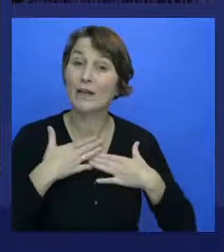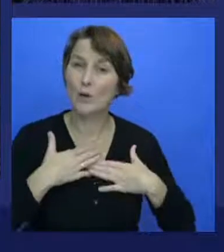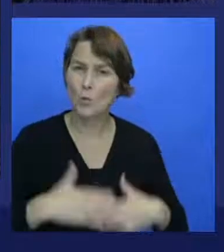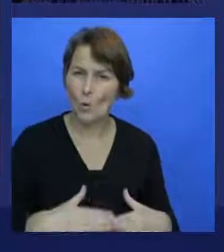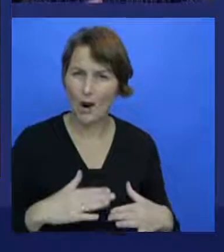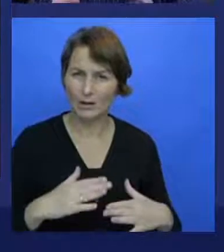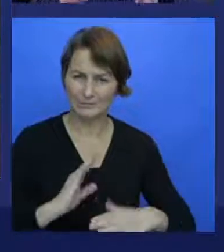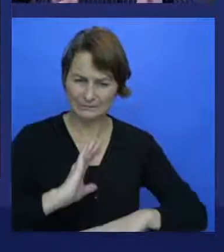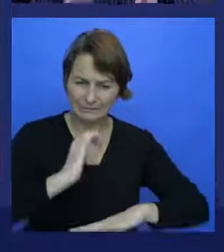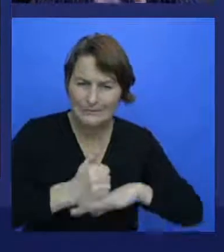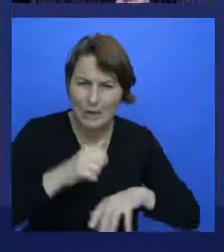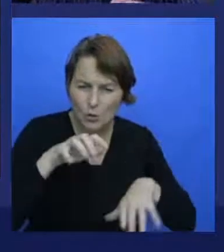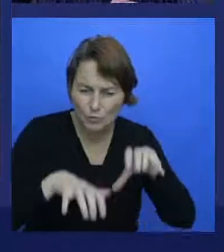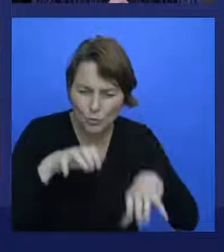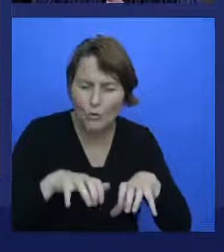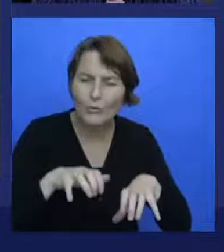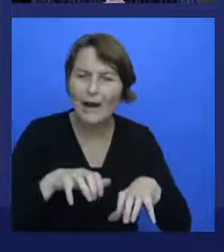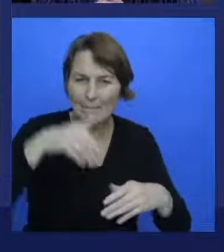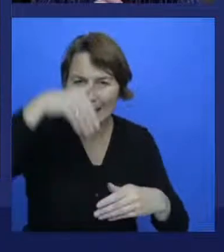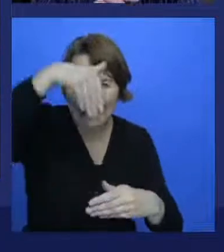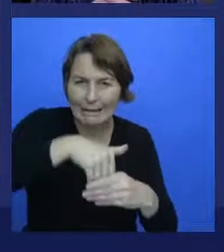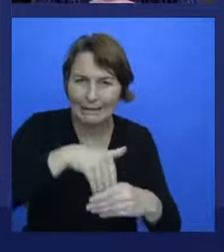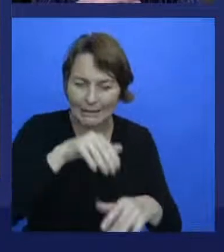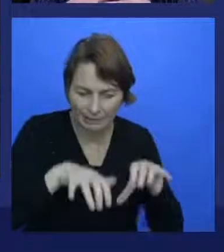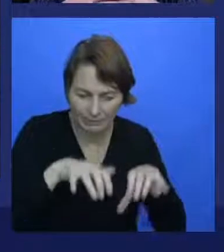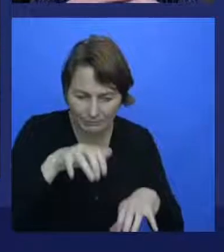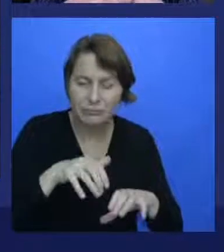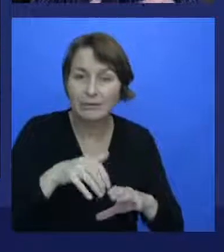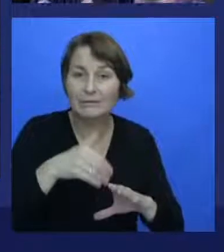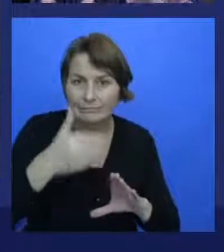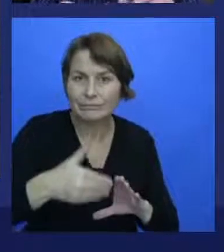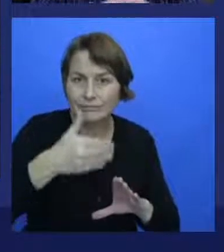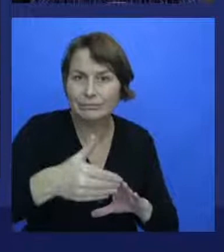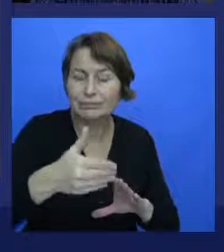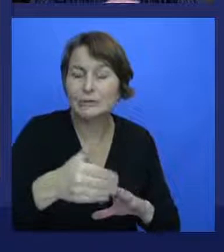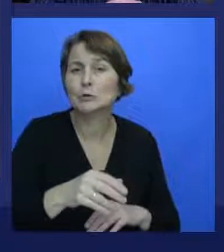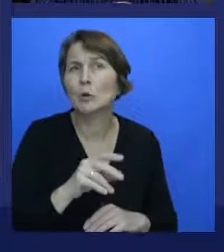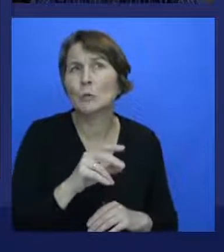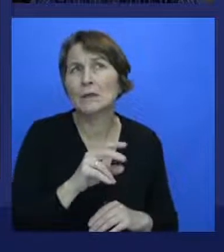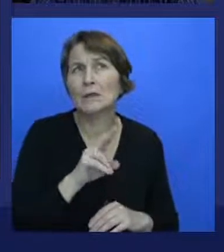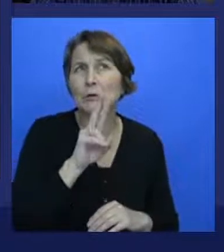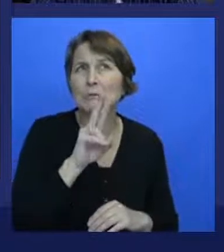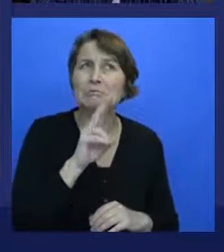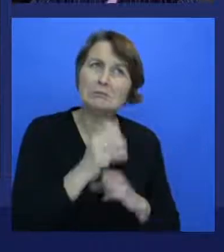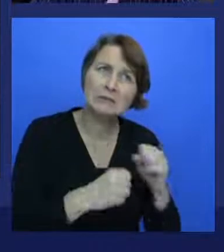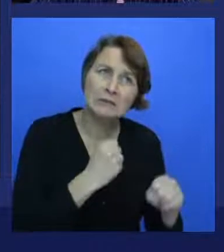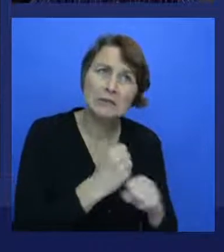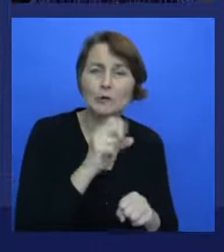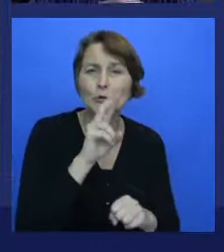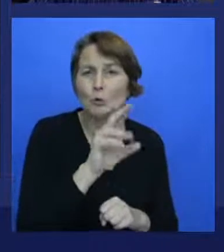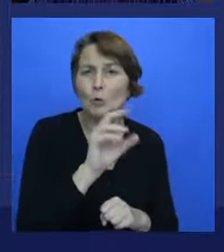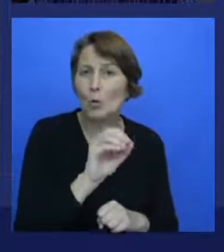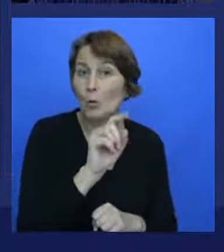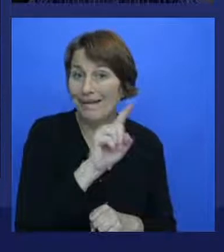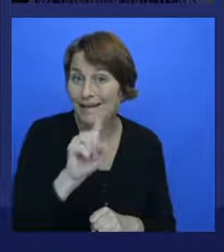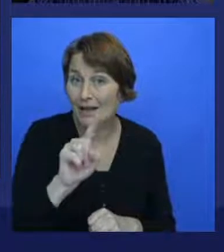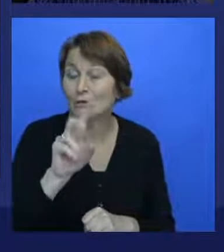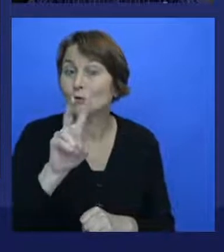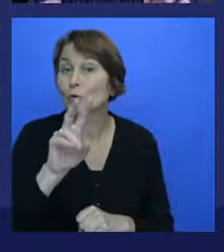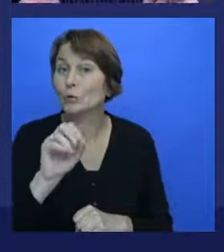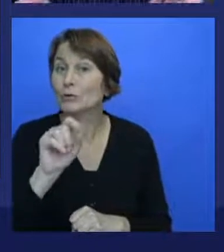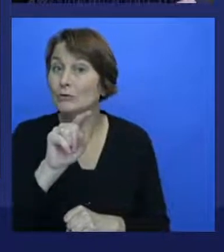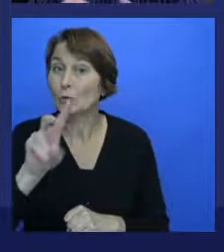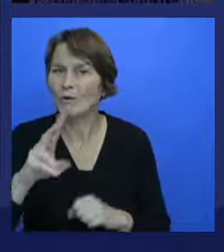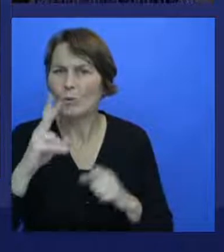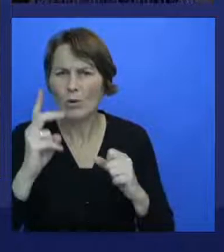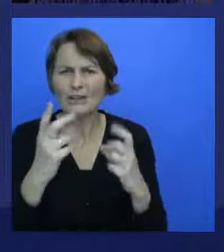reliably. And in the first couple of years of the competition, 2010, 2011, virtually all of the software were decision tree solutions. And the best they ever did